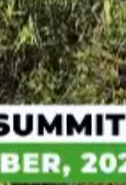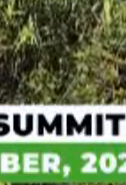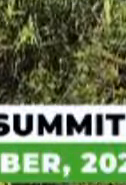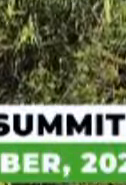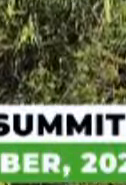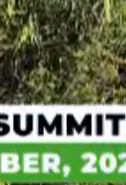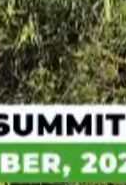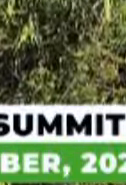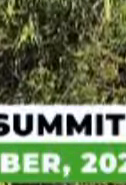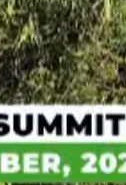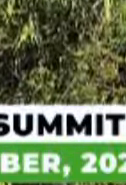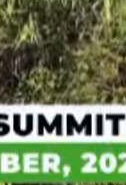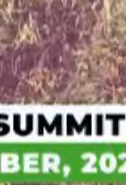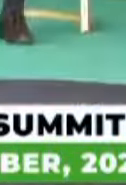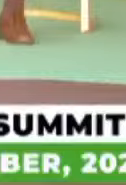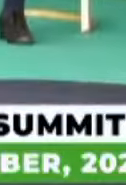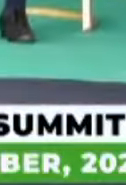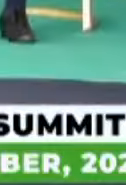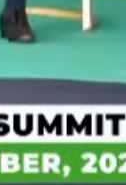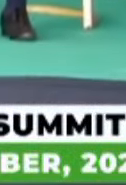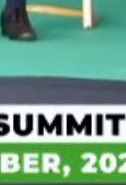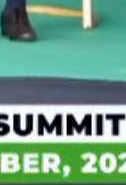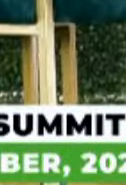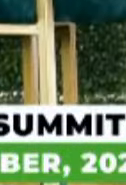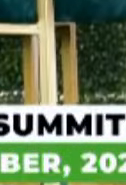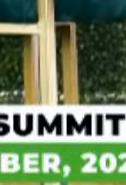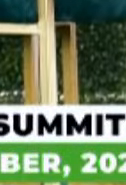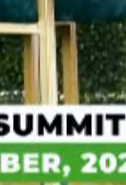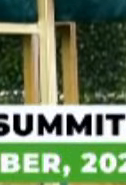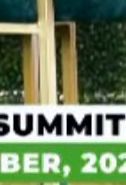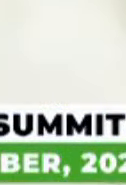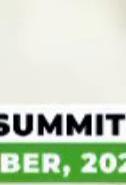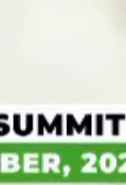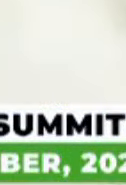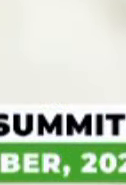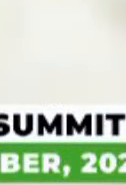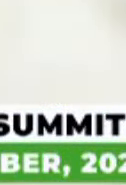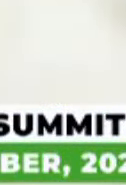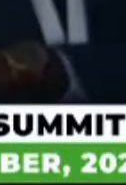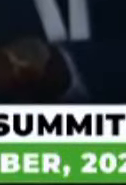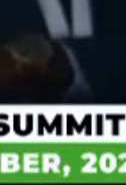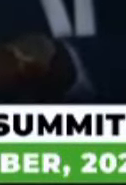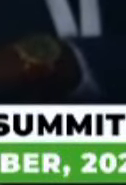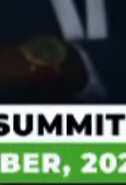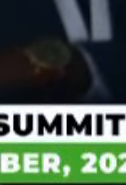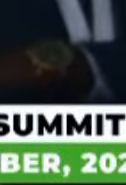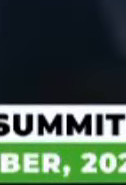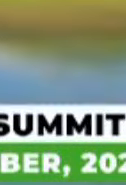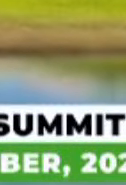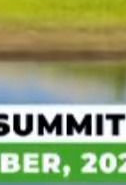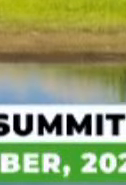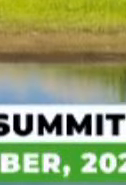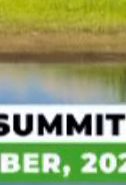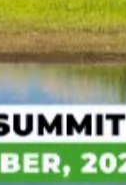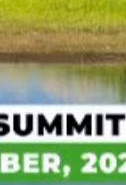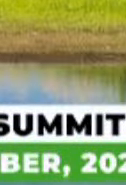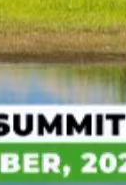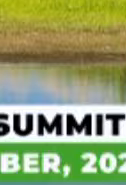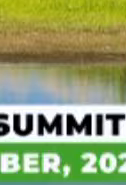Summit 2024, where change makers from around the world unite to create a sustainable future under the